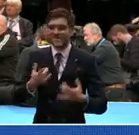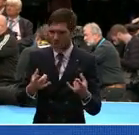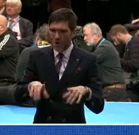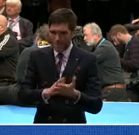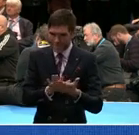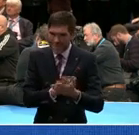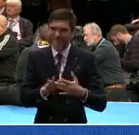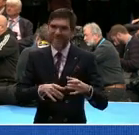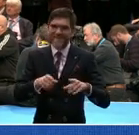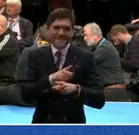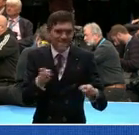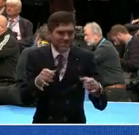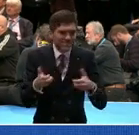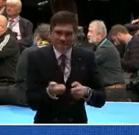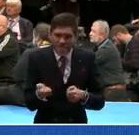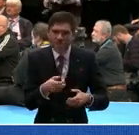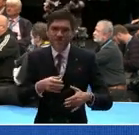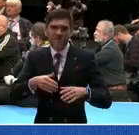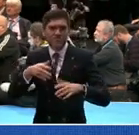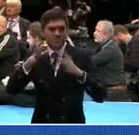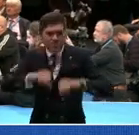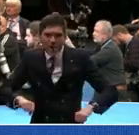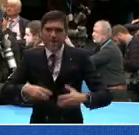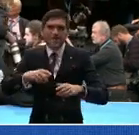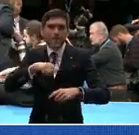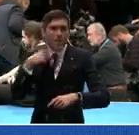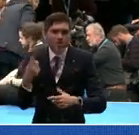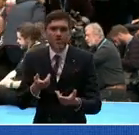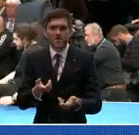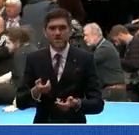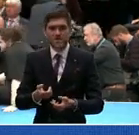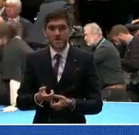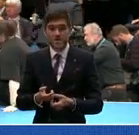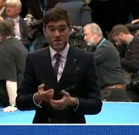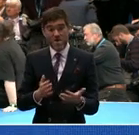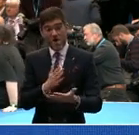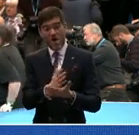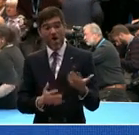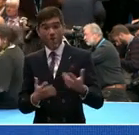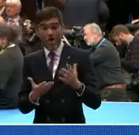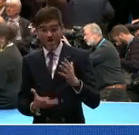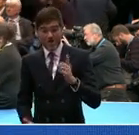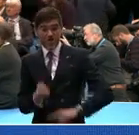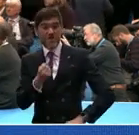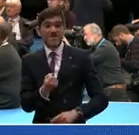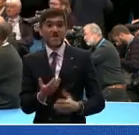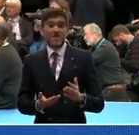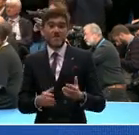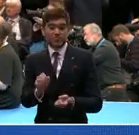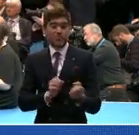child murderers. We are nearly halfway through to recruiting 20,000 additional police